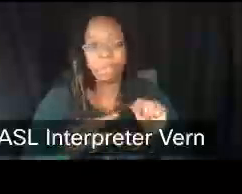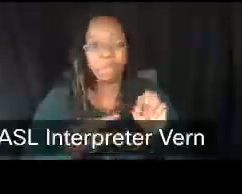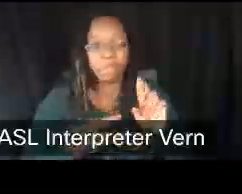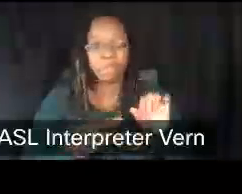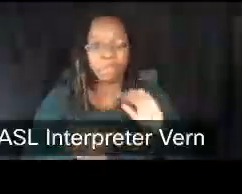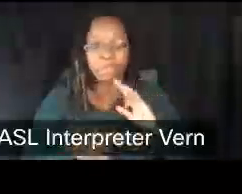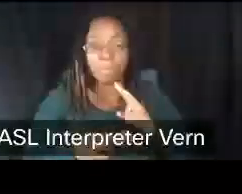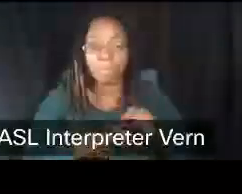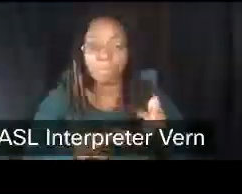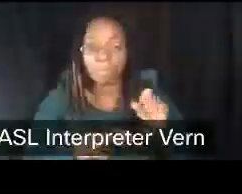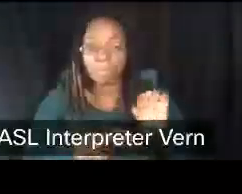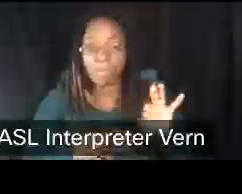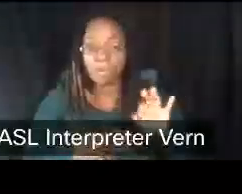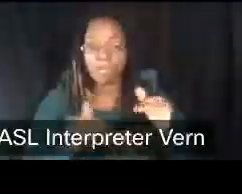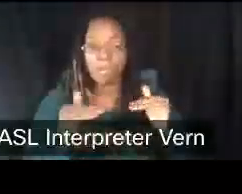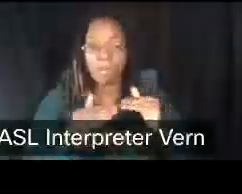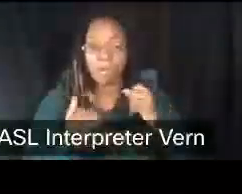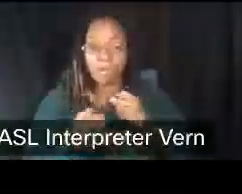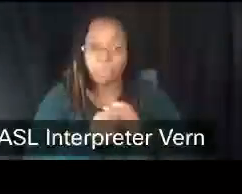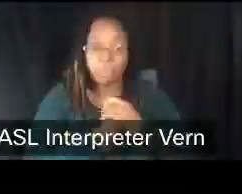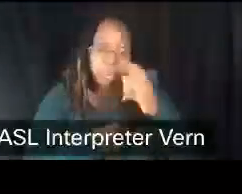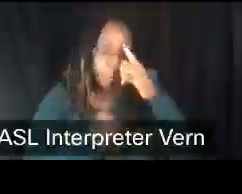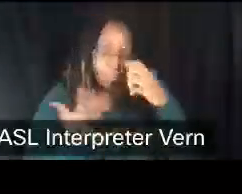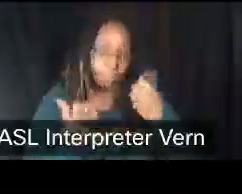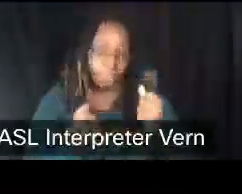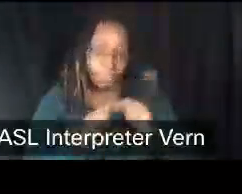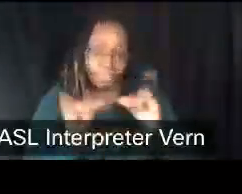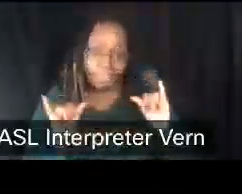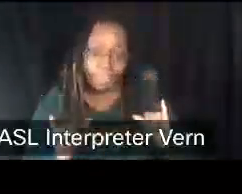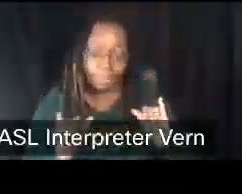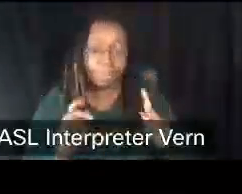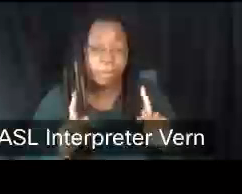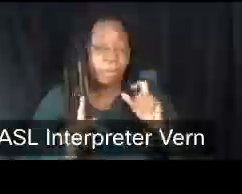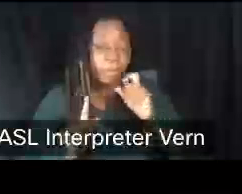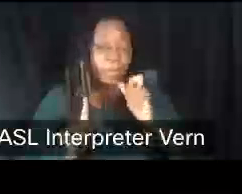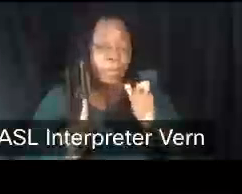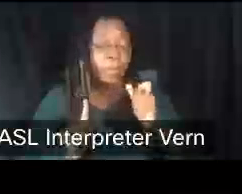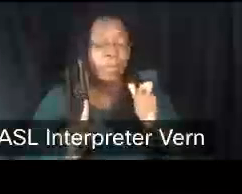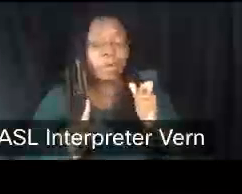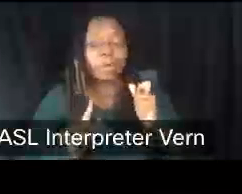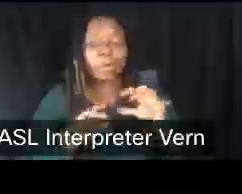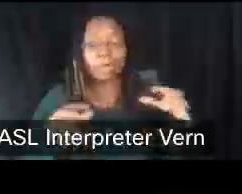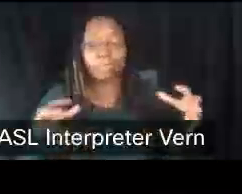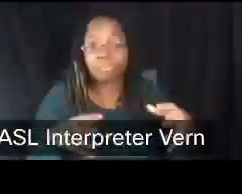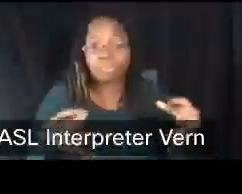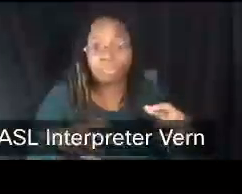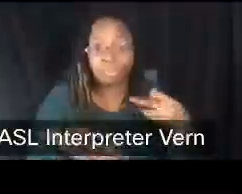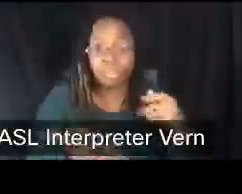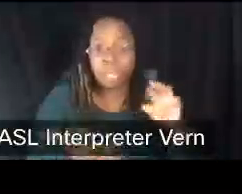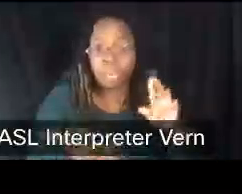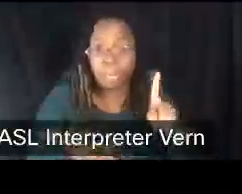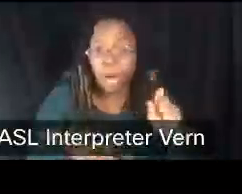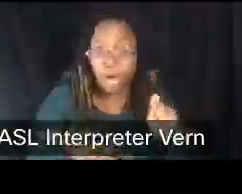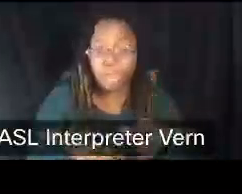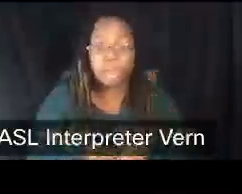of peer support in the mental health system was folks who were gathering in parks and in